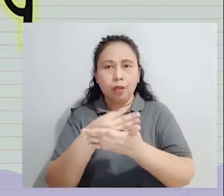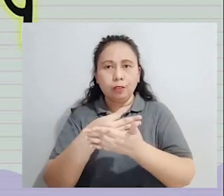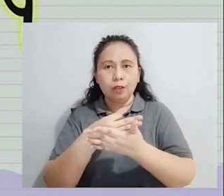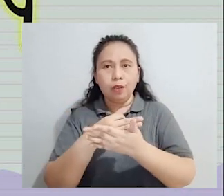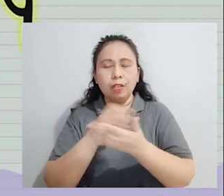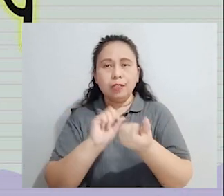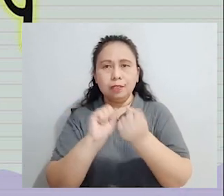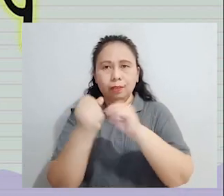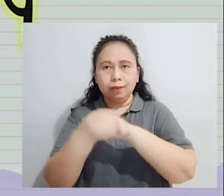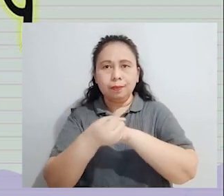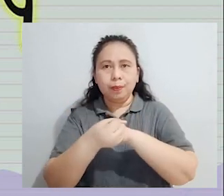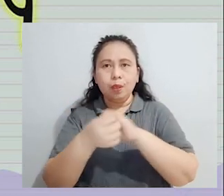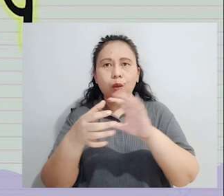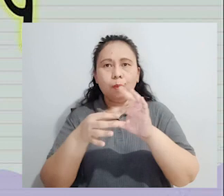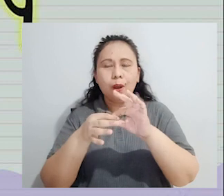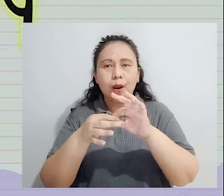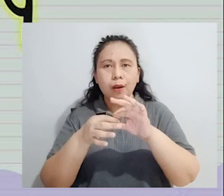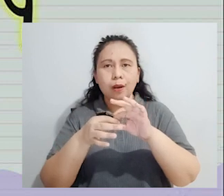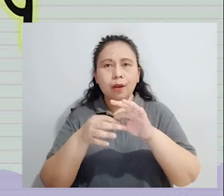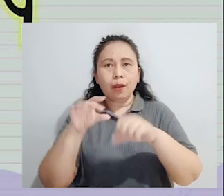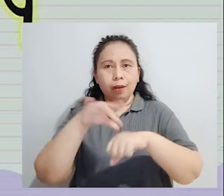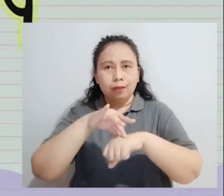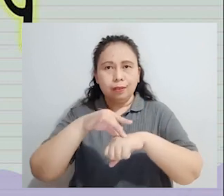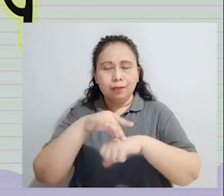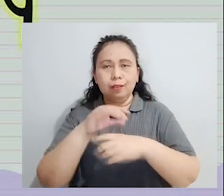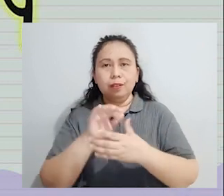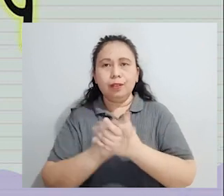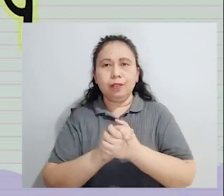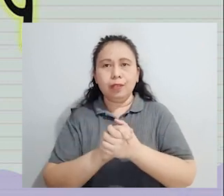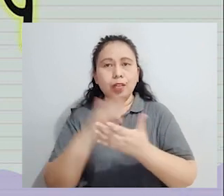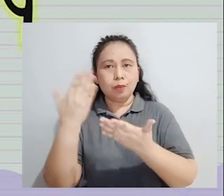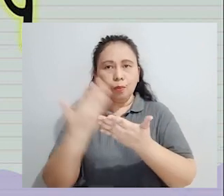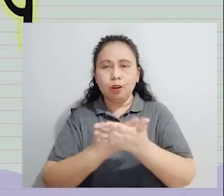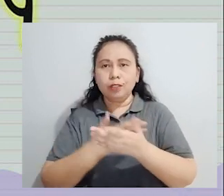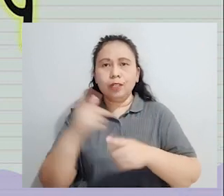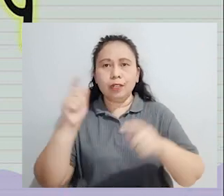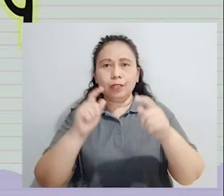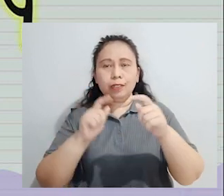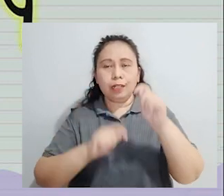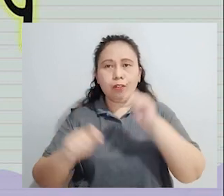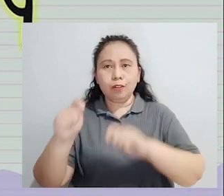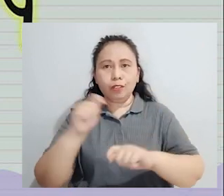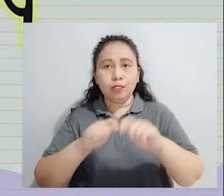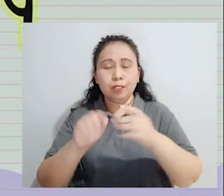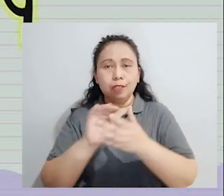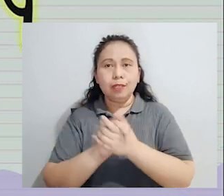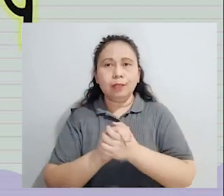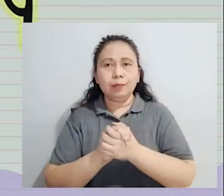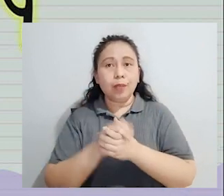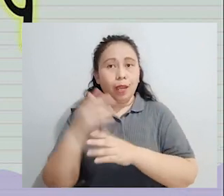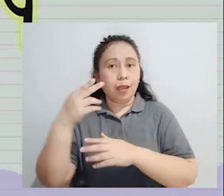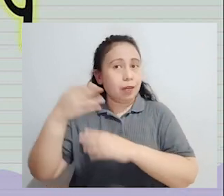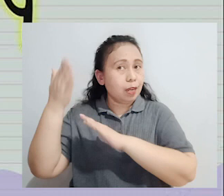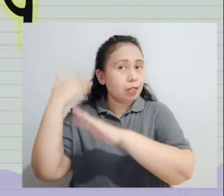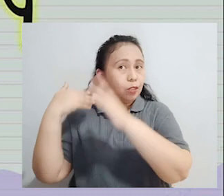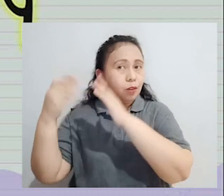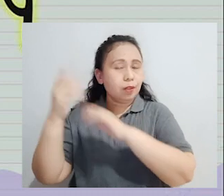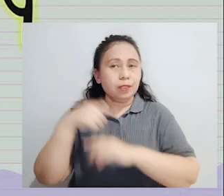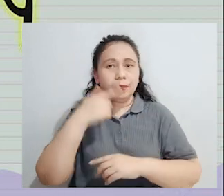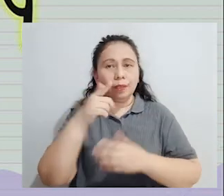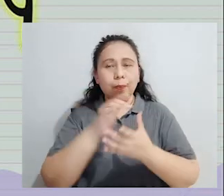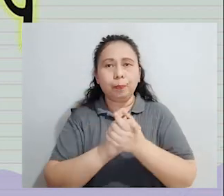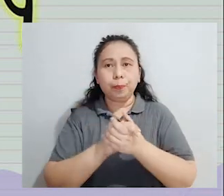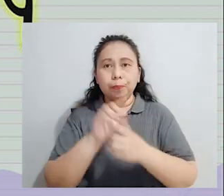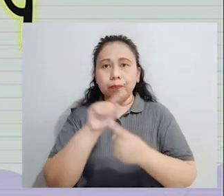our living planet. As modern technology and history dictates, these very small steps, when